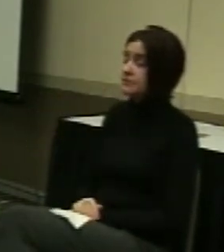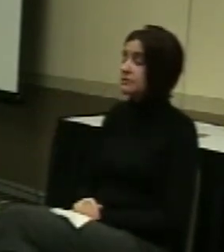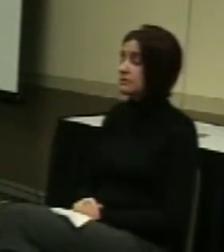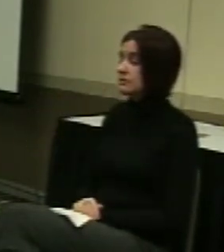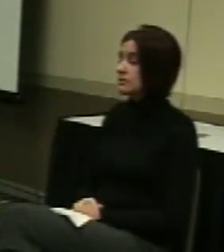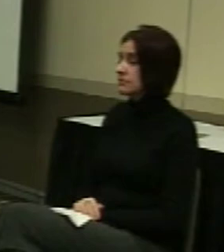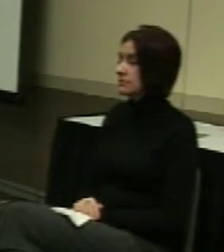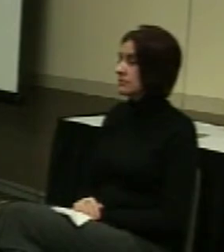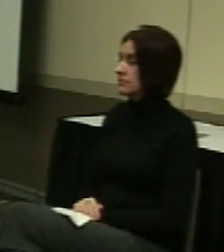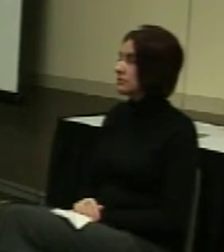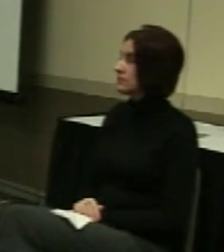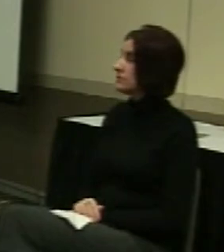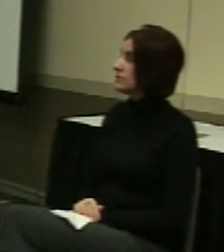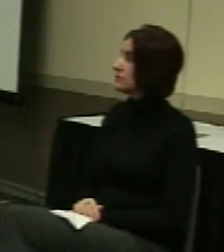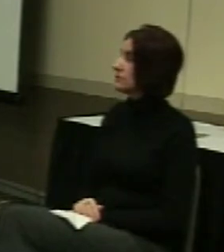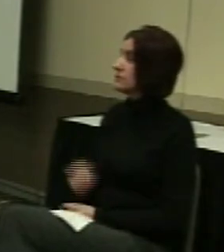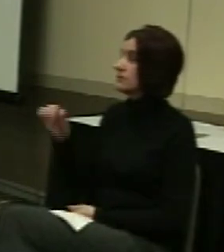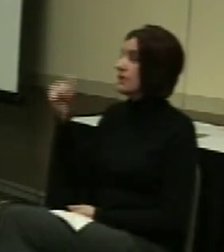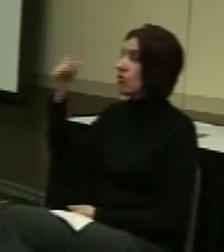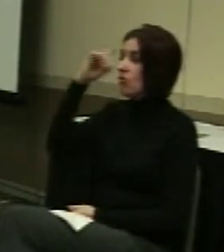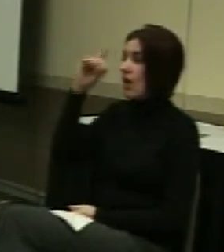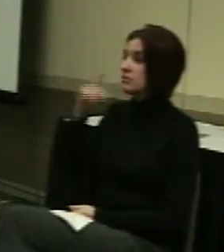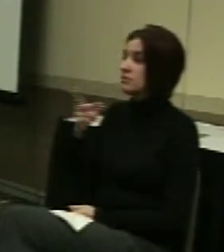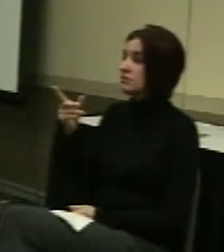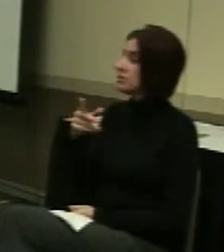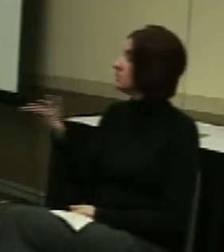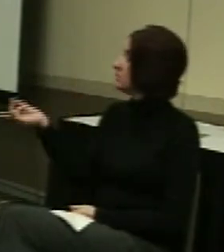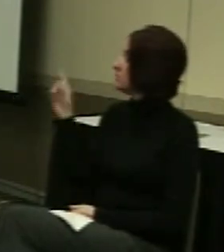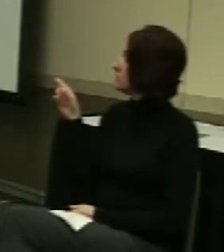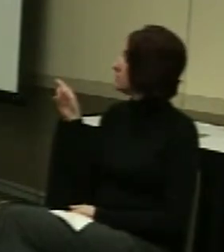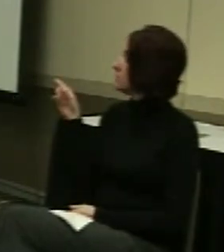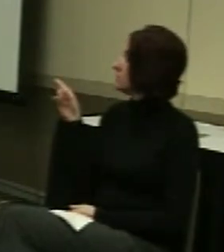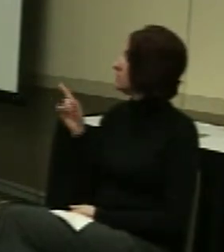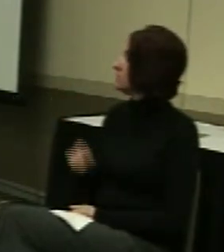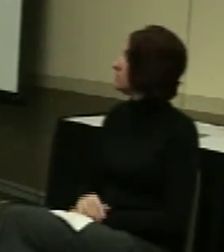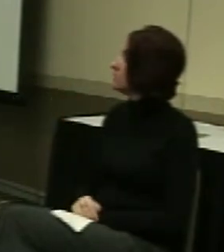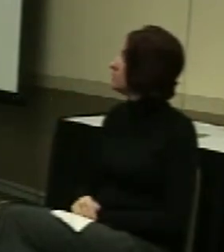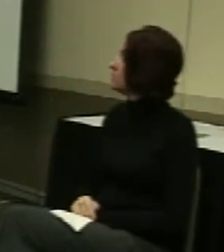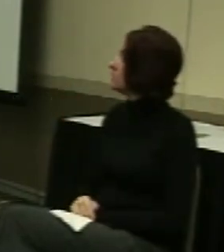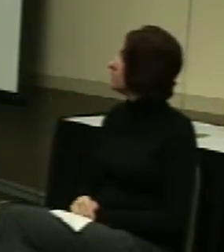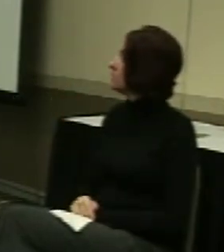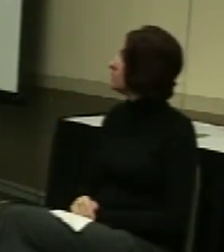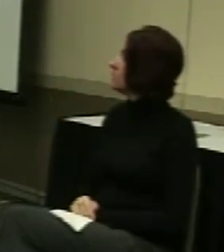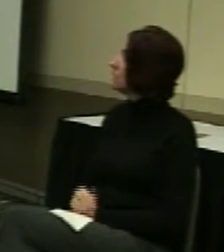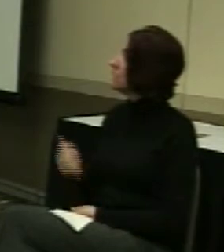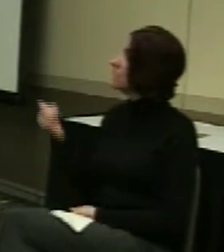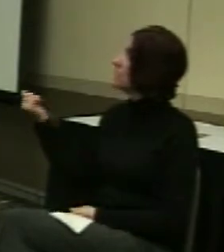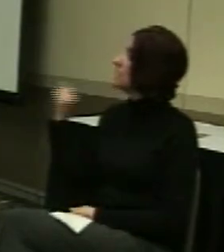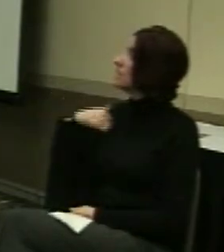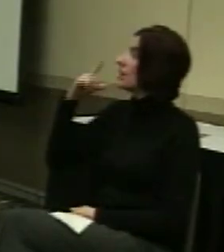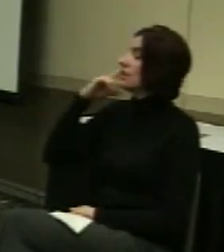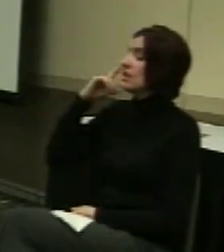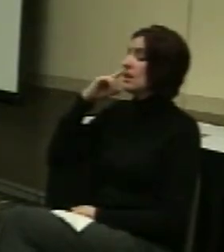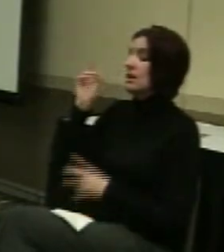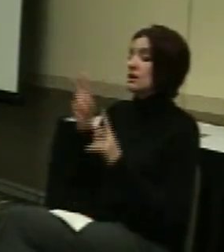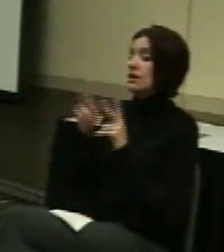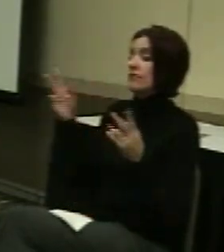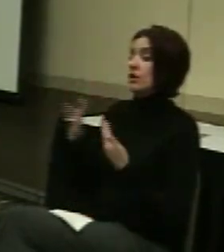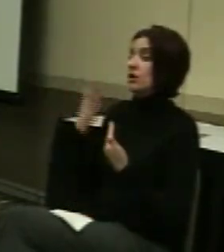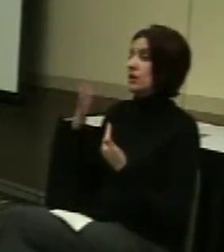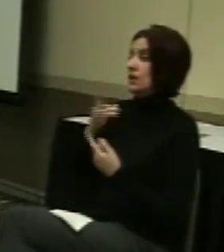that would explain it. Other thoughts as you kind of end the day here? I think it's very easy when you are the one